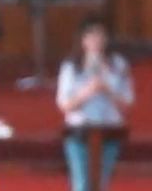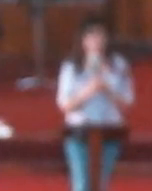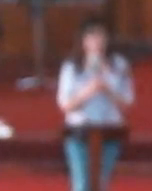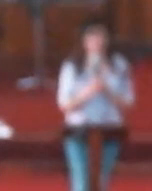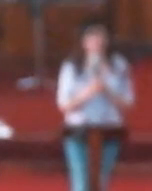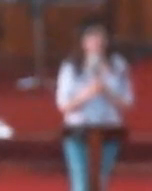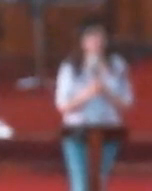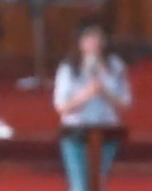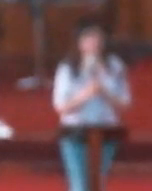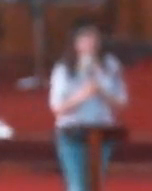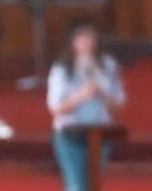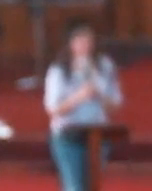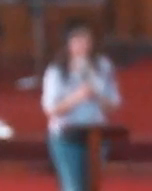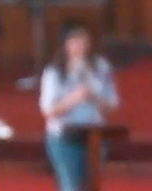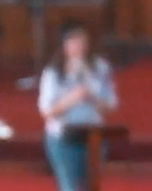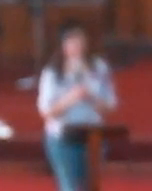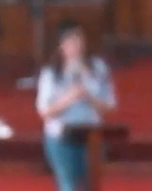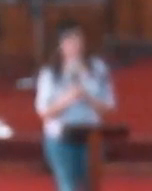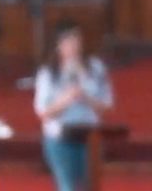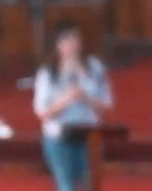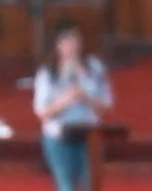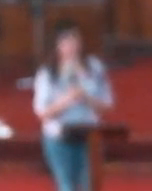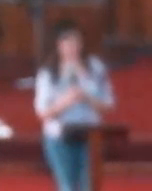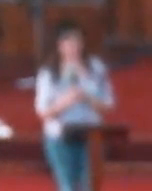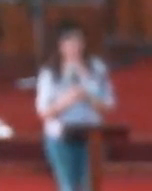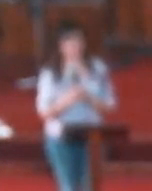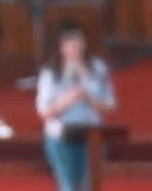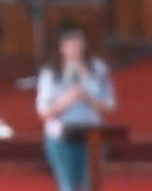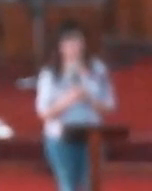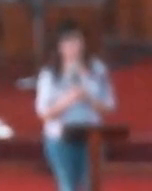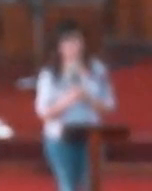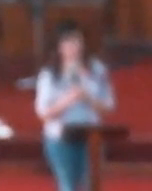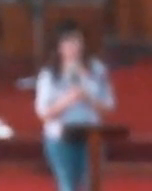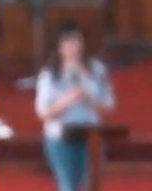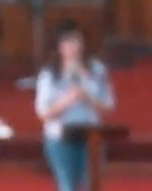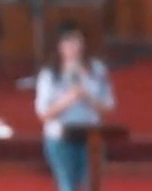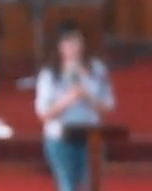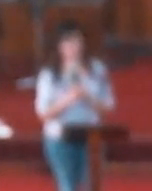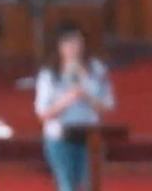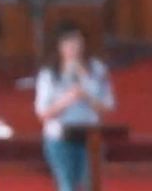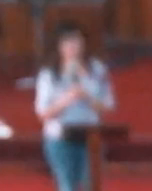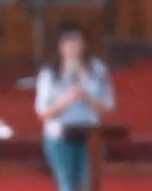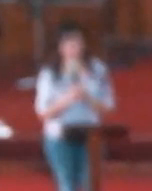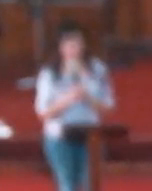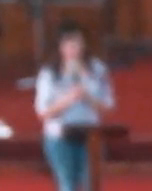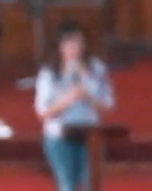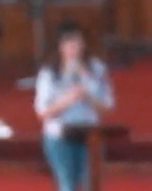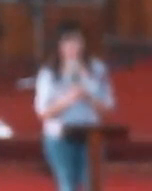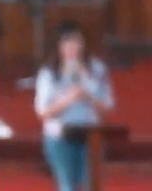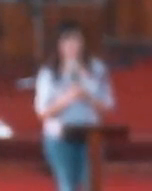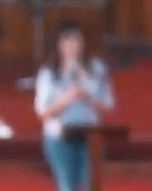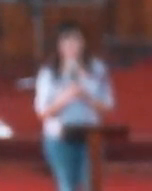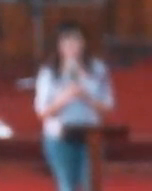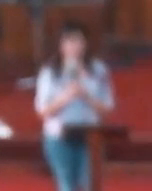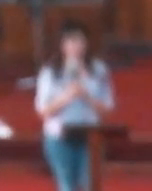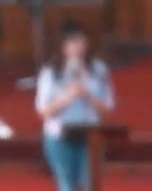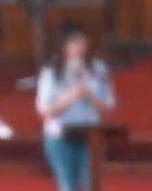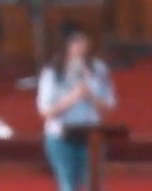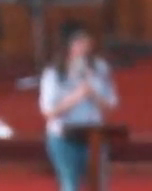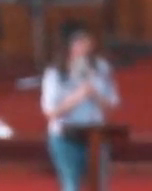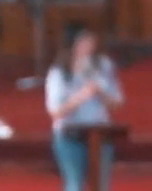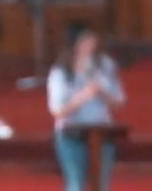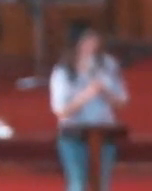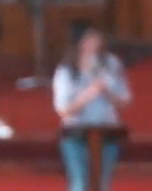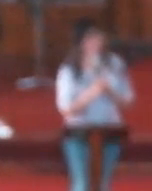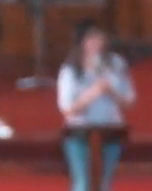in a growth process. Eventualmente ellos su fe creció y ellos empezaron a hacer más mejores y más grandes milagros. Yeah, and eventually their